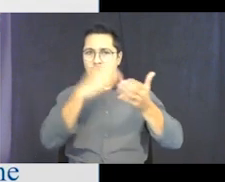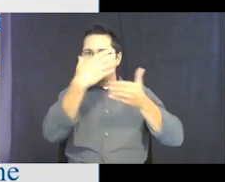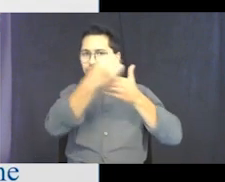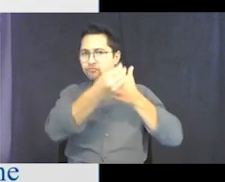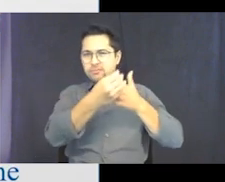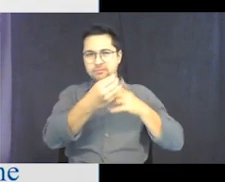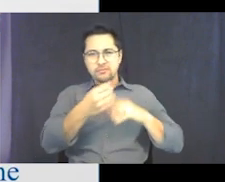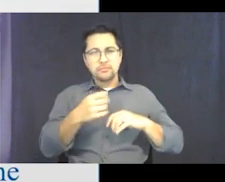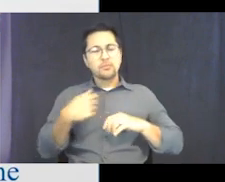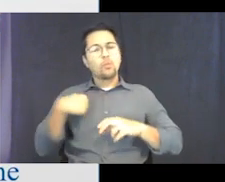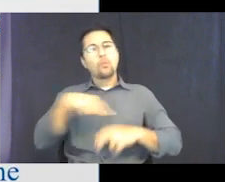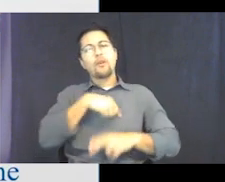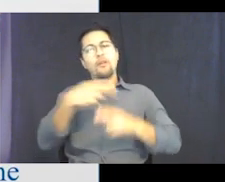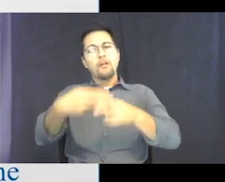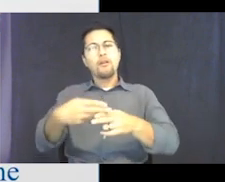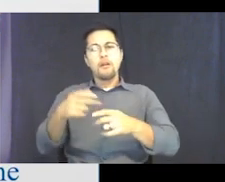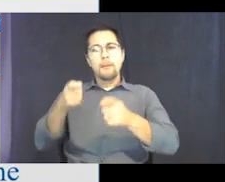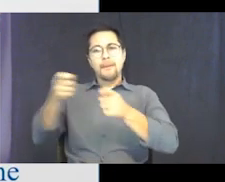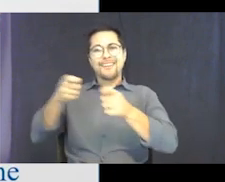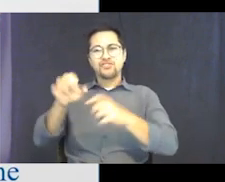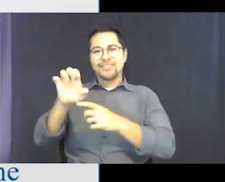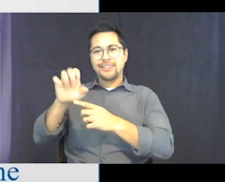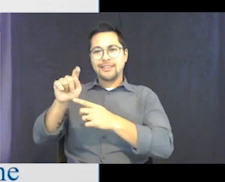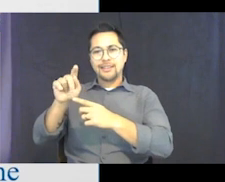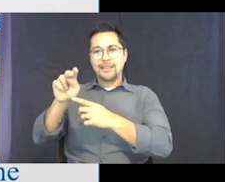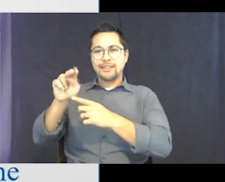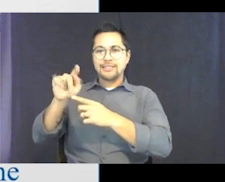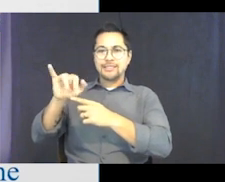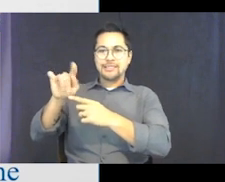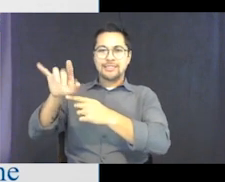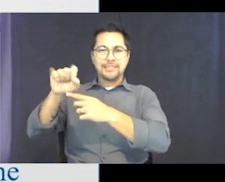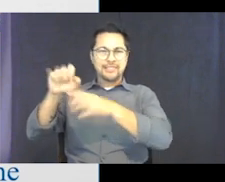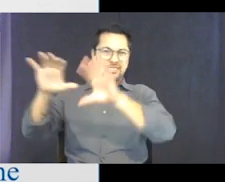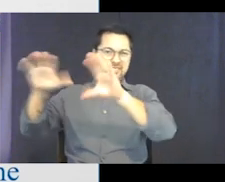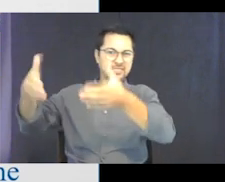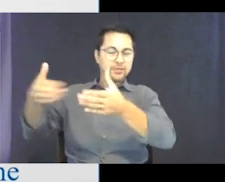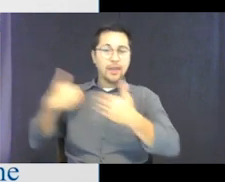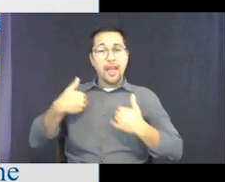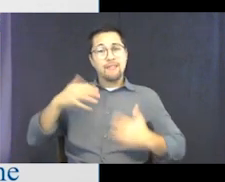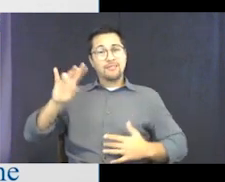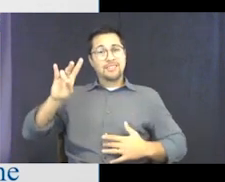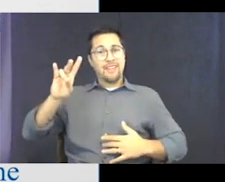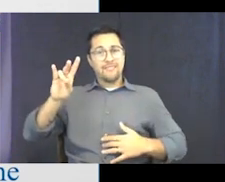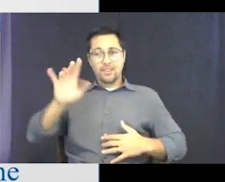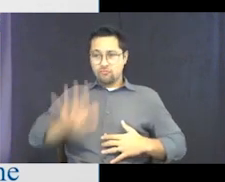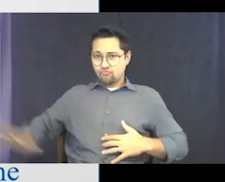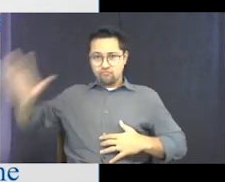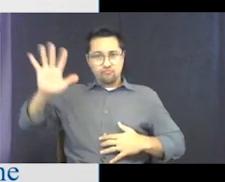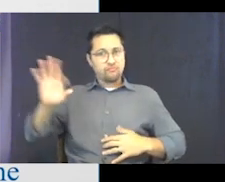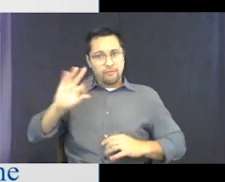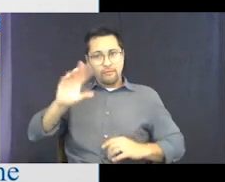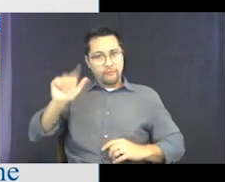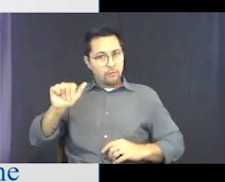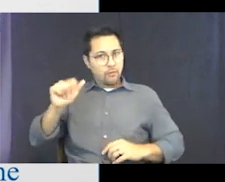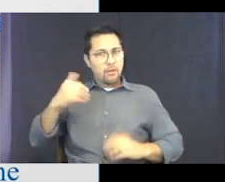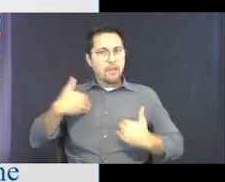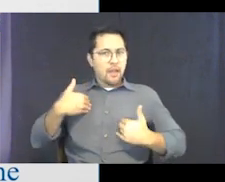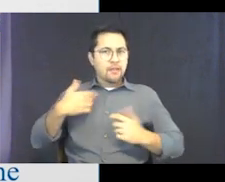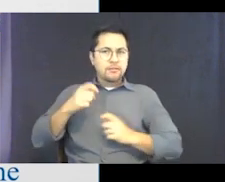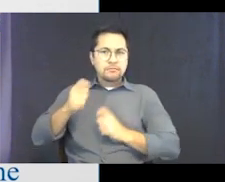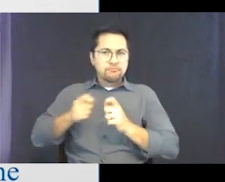through what we call managing entities. We have 7 managing entities across the state of Florida that serve a